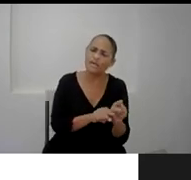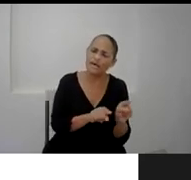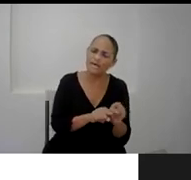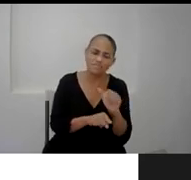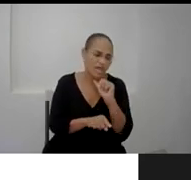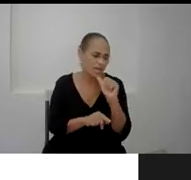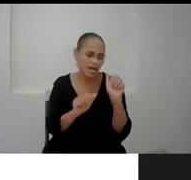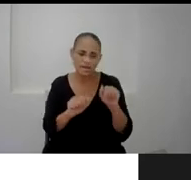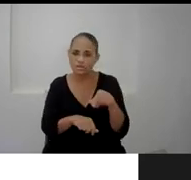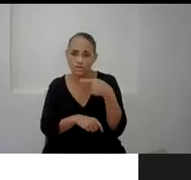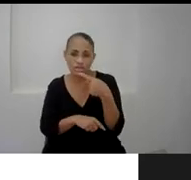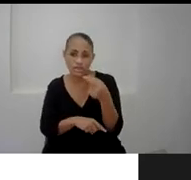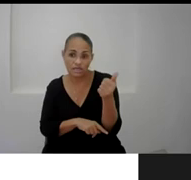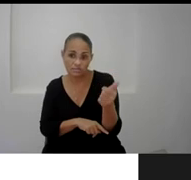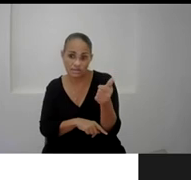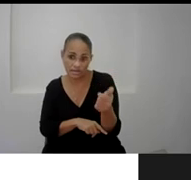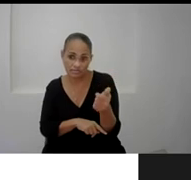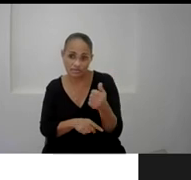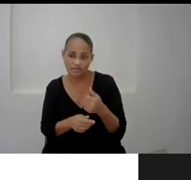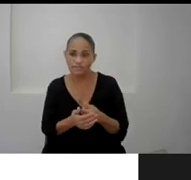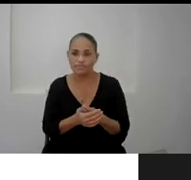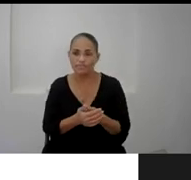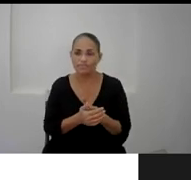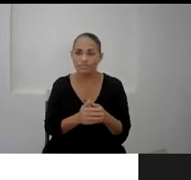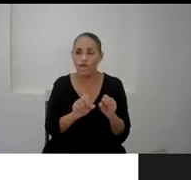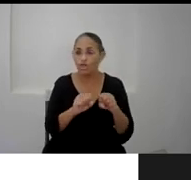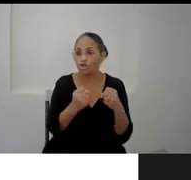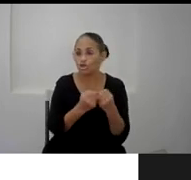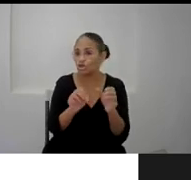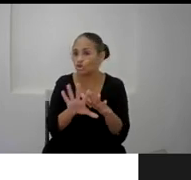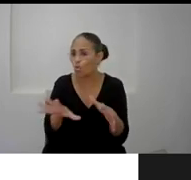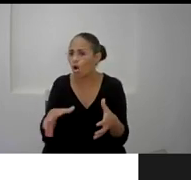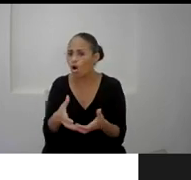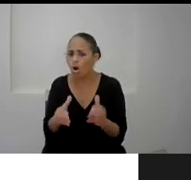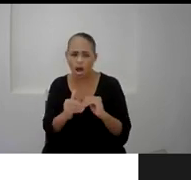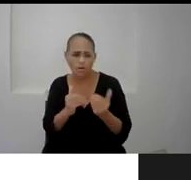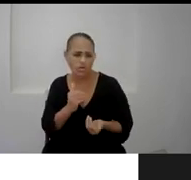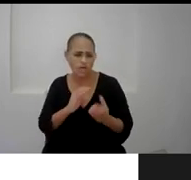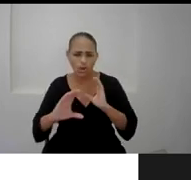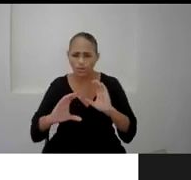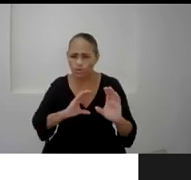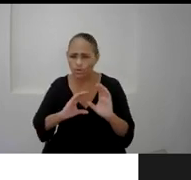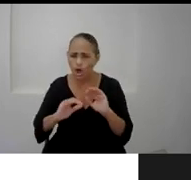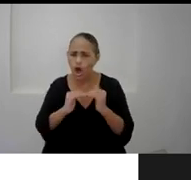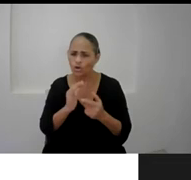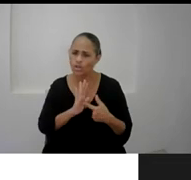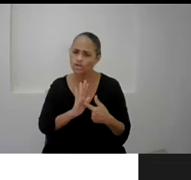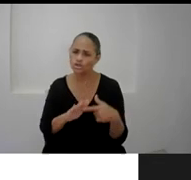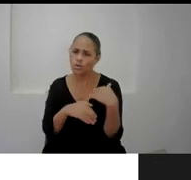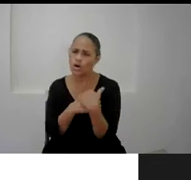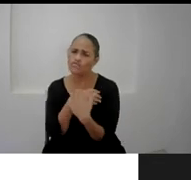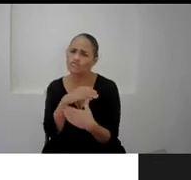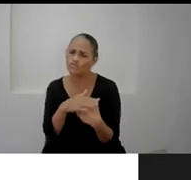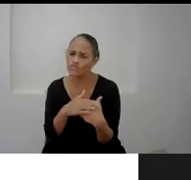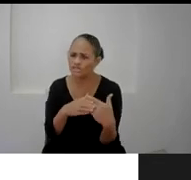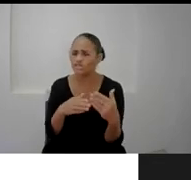you themselves. The social world, how do they communicate? How do they show affection?